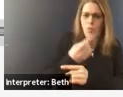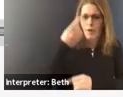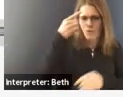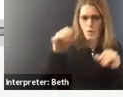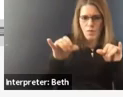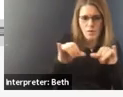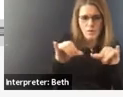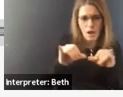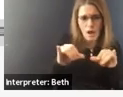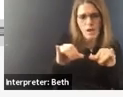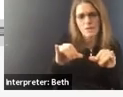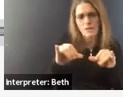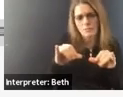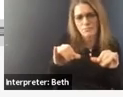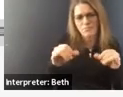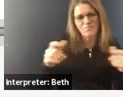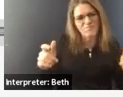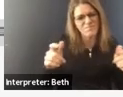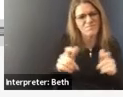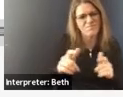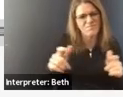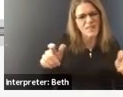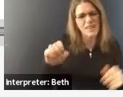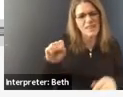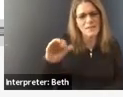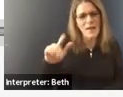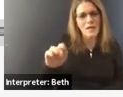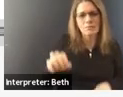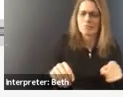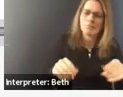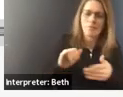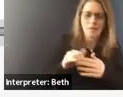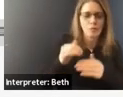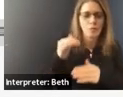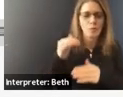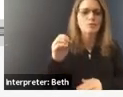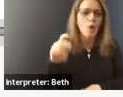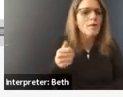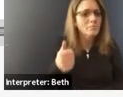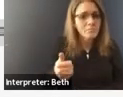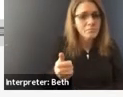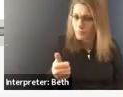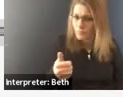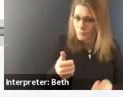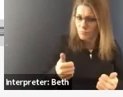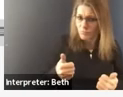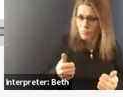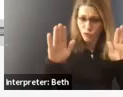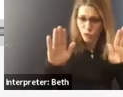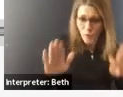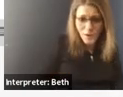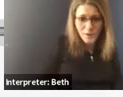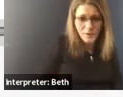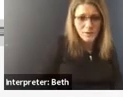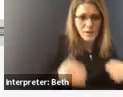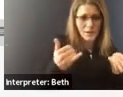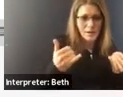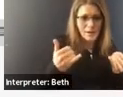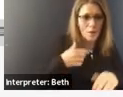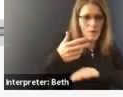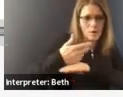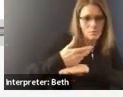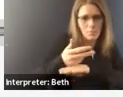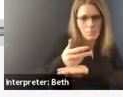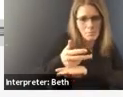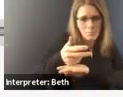we go. Whoops, maybe a little too much. There we go. Okay, terrific. I'm gonna position it. It is a tank, right? We're gonna move